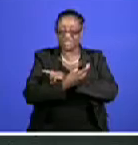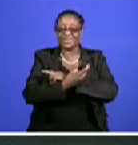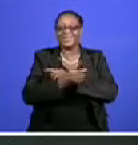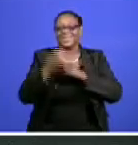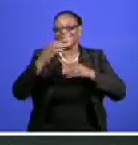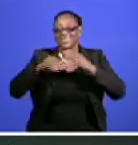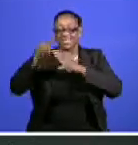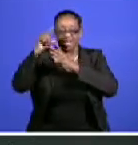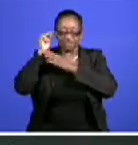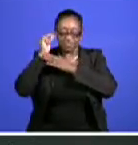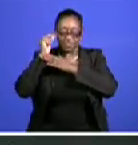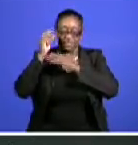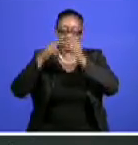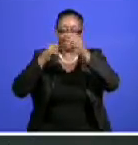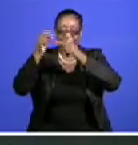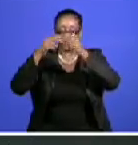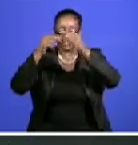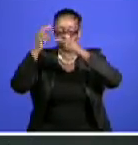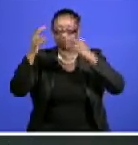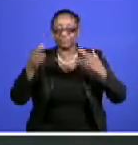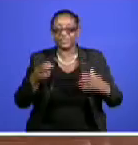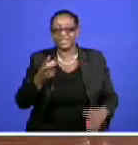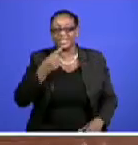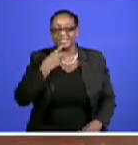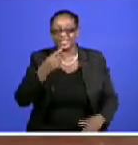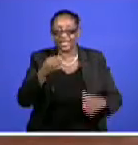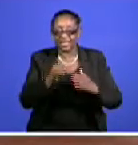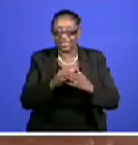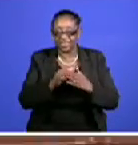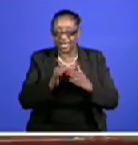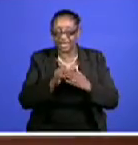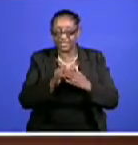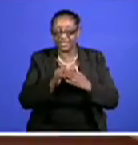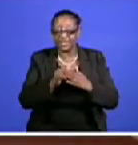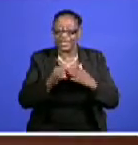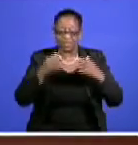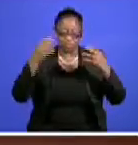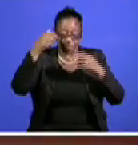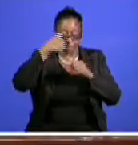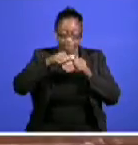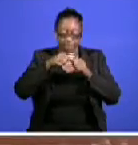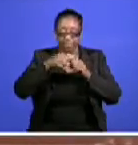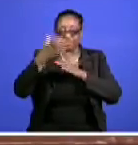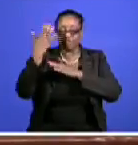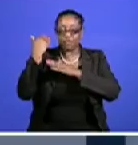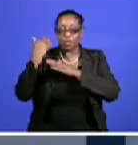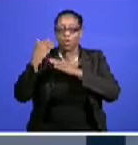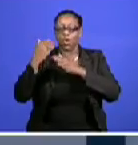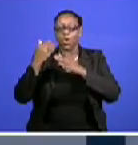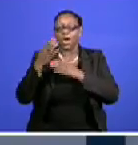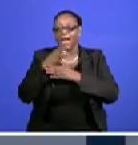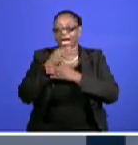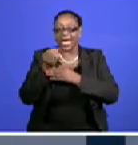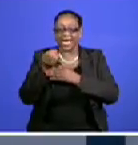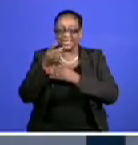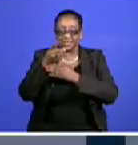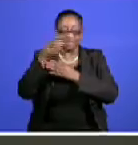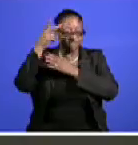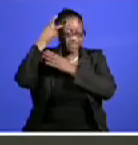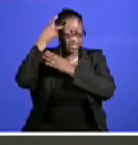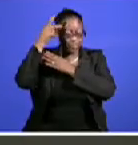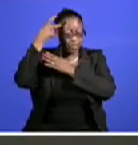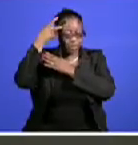facilities nationwide. Here's that report. The four-man review committee charged with investigating the circumstances surrounding the shooting death of Petty Officer